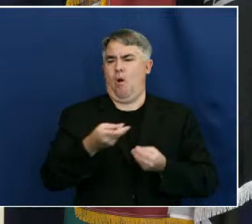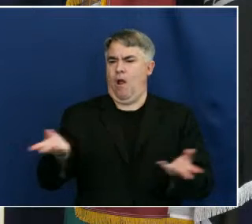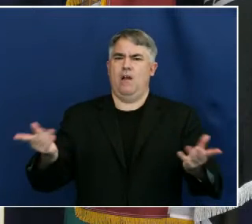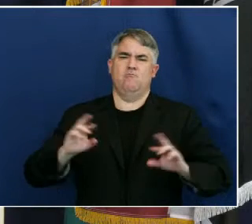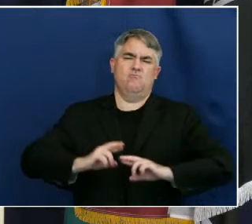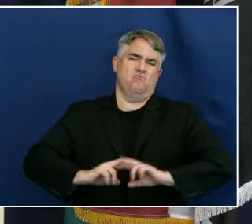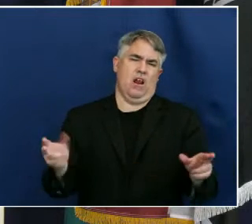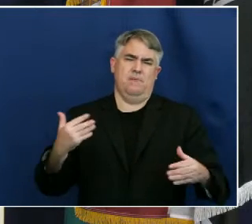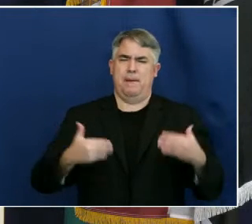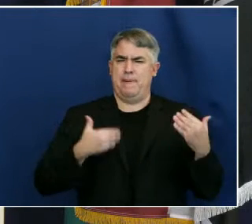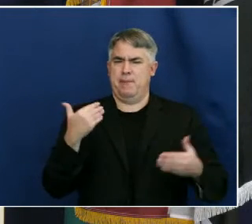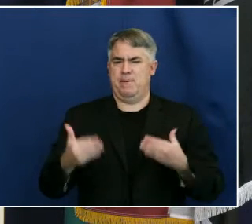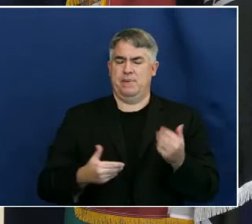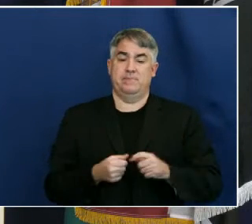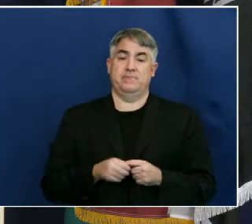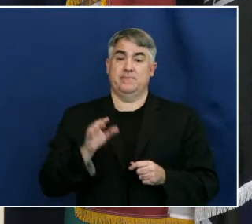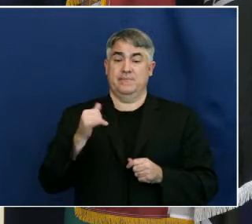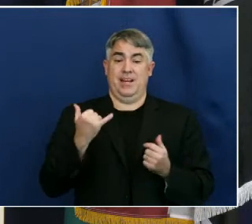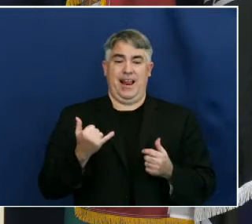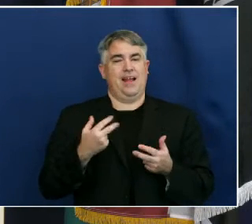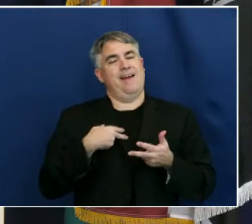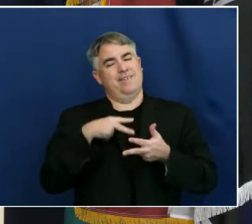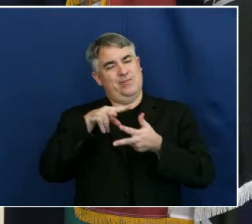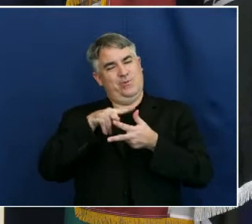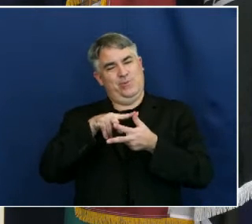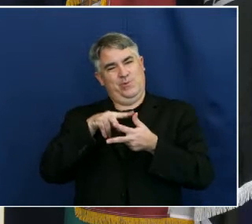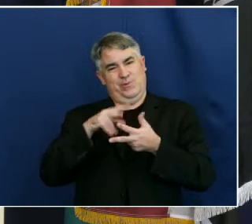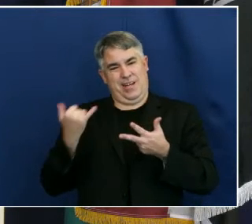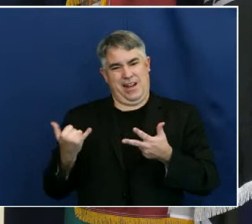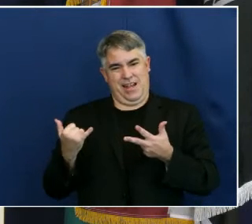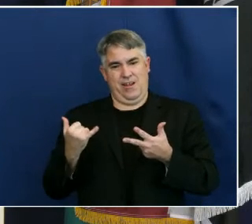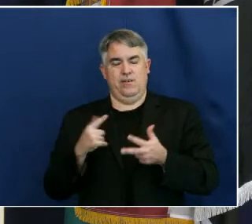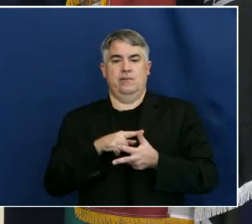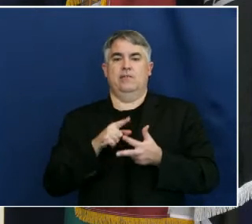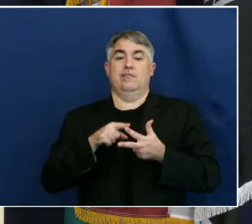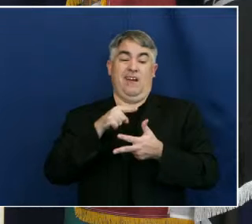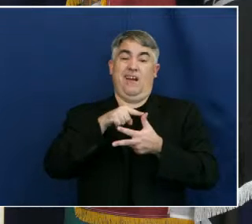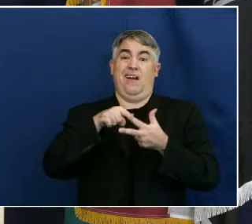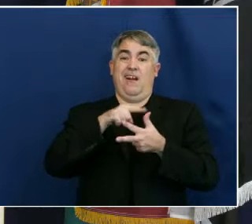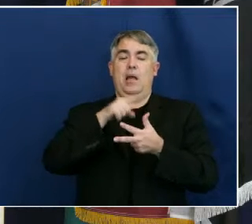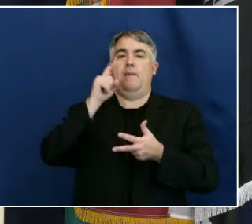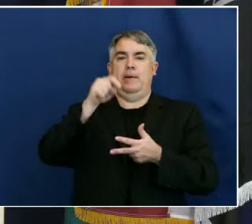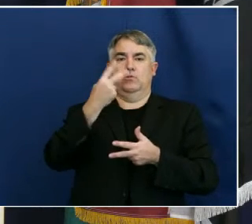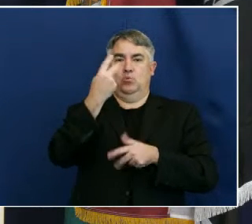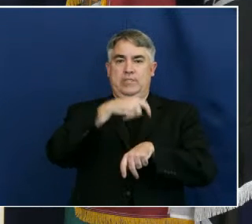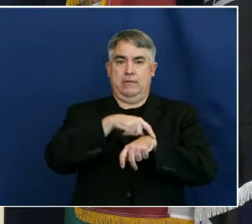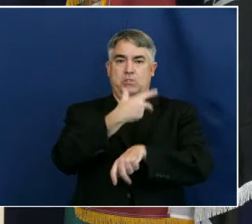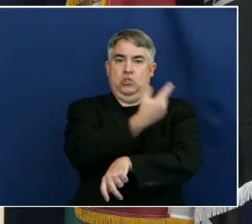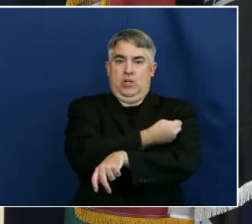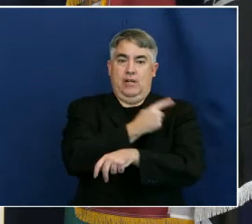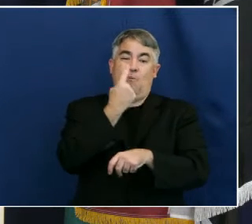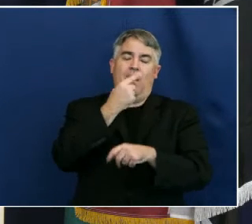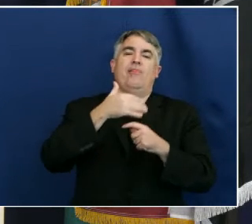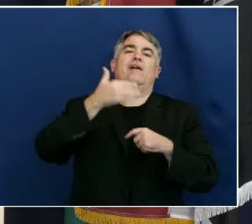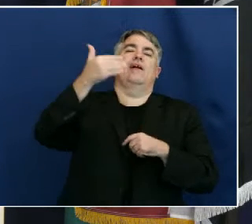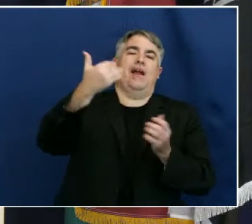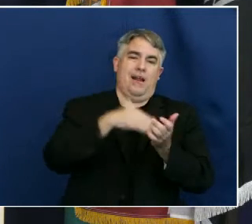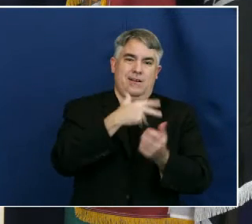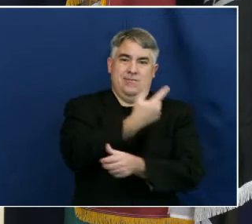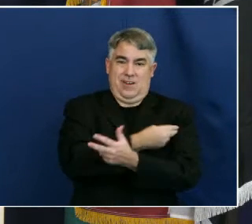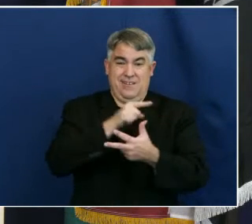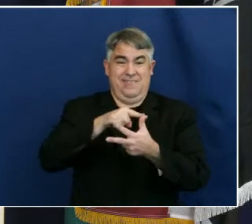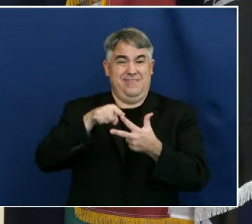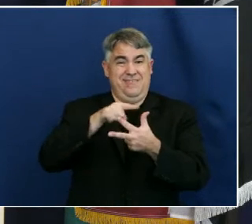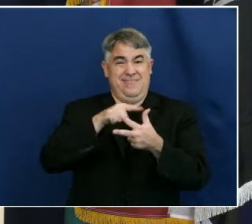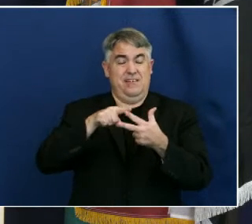vaccines that both require 2 shots at 2 different intervals from one another when you're trying to administer multiple sites. And so I